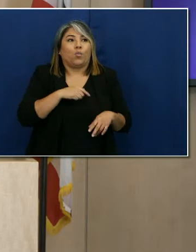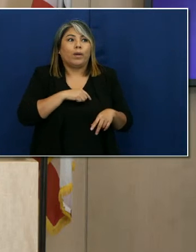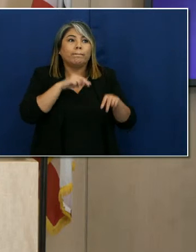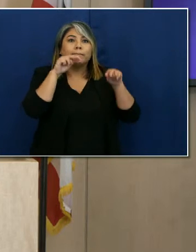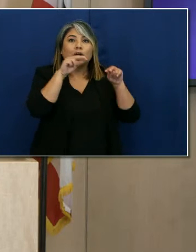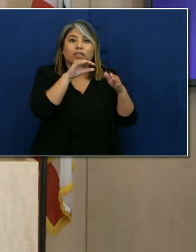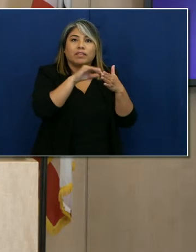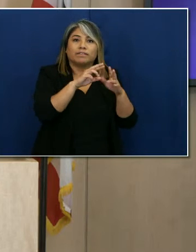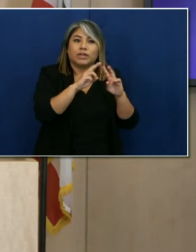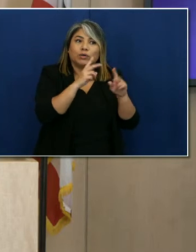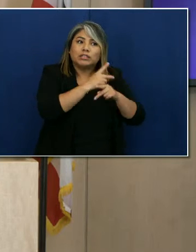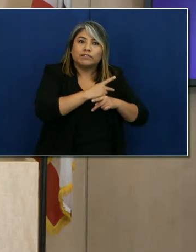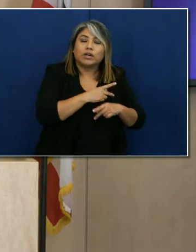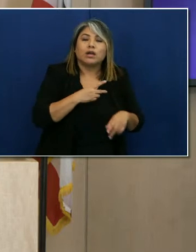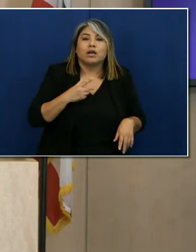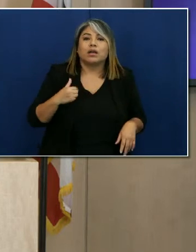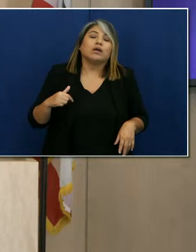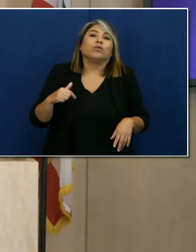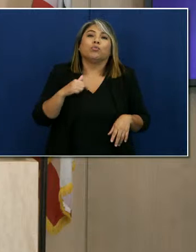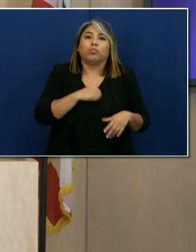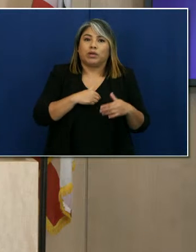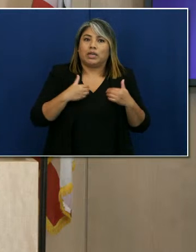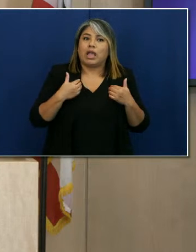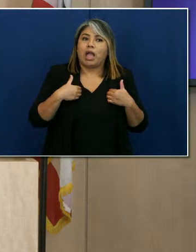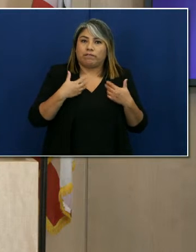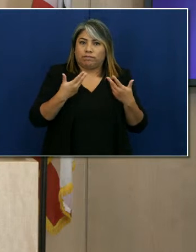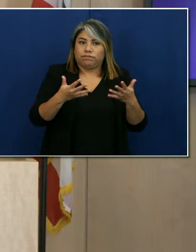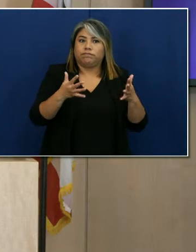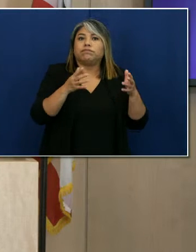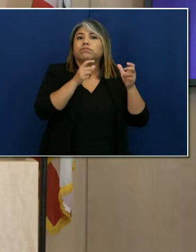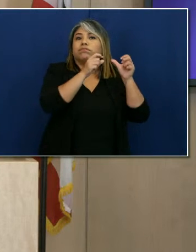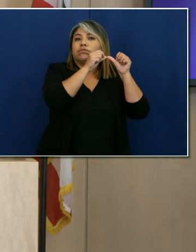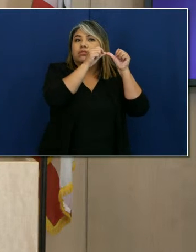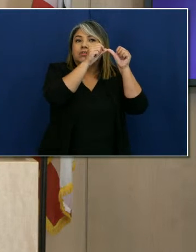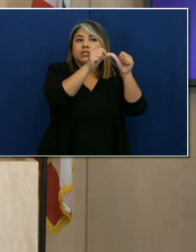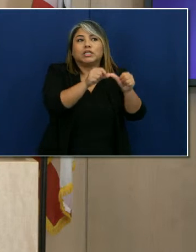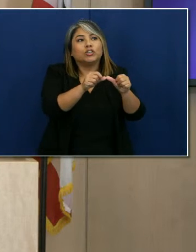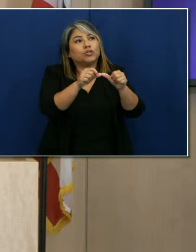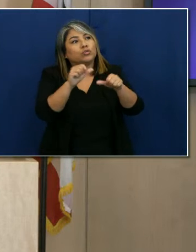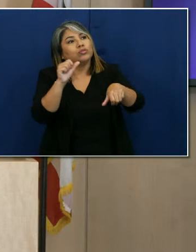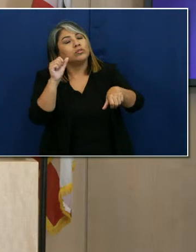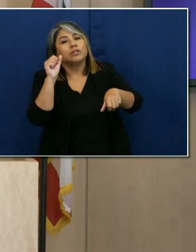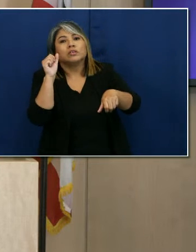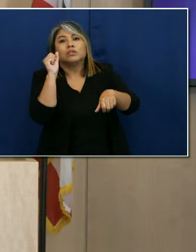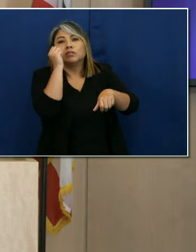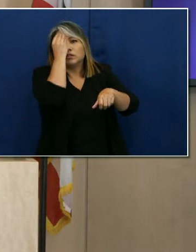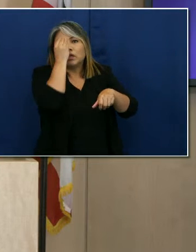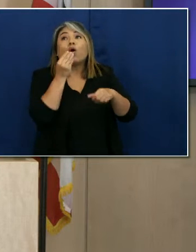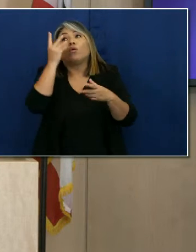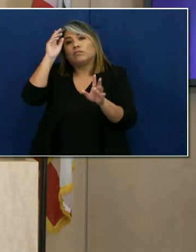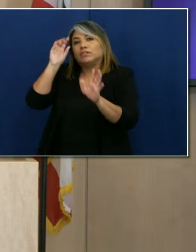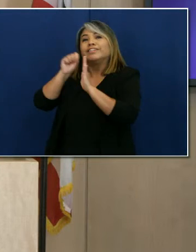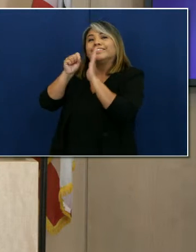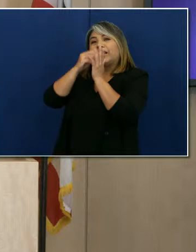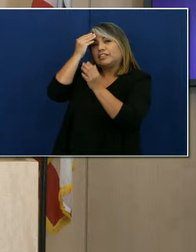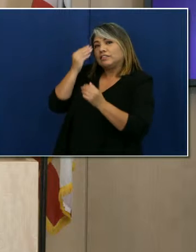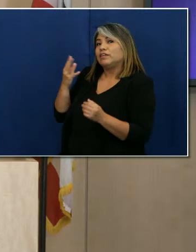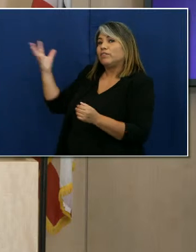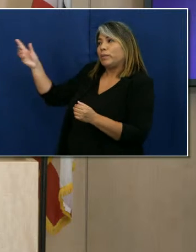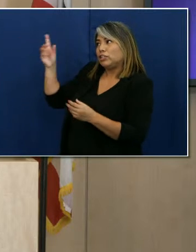very closely. We have continue to send information to the state